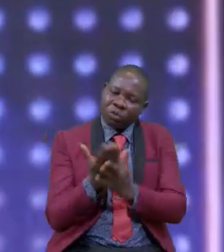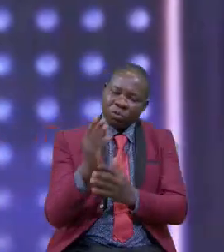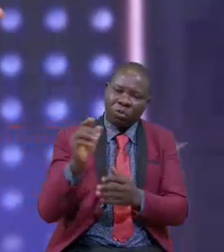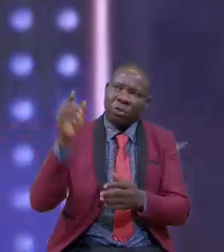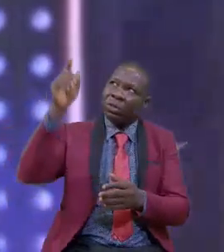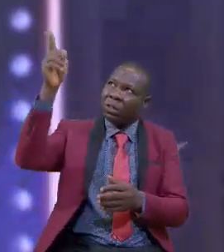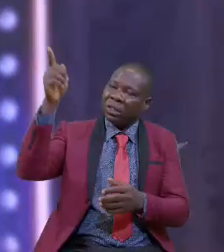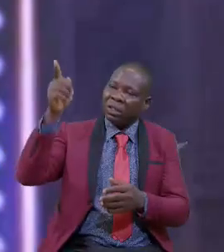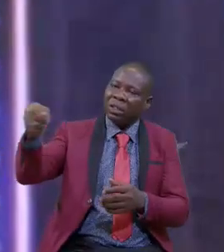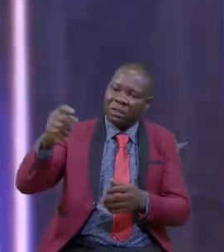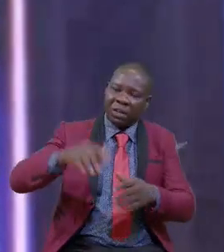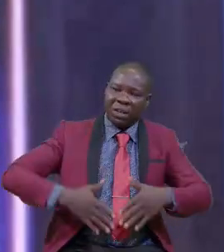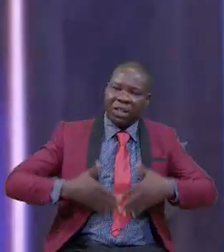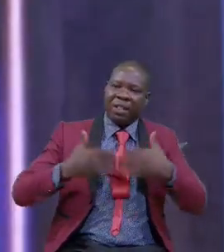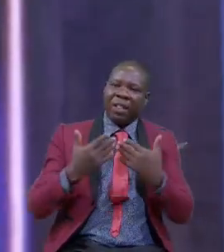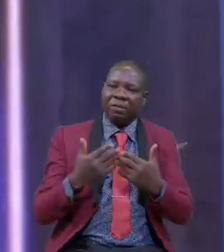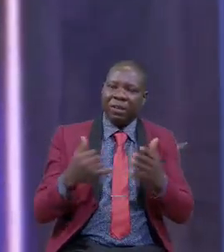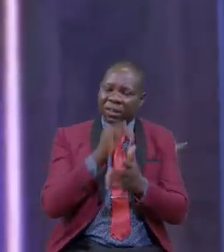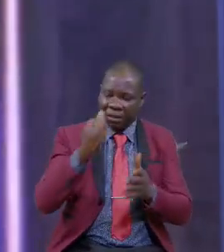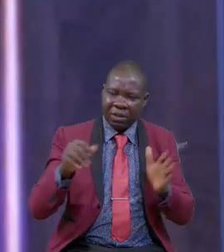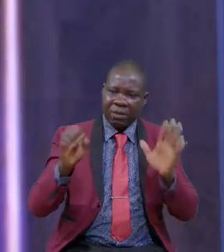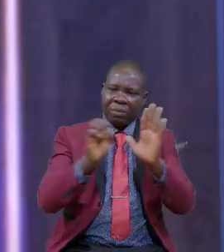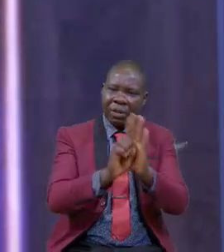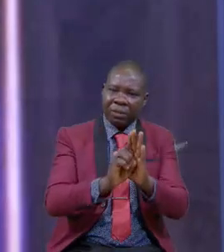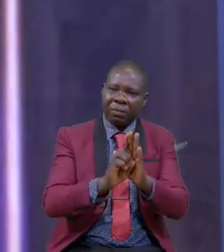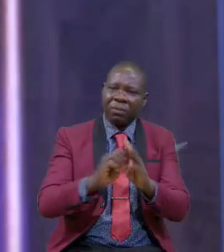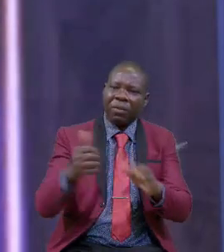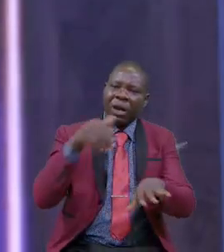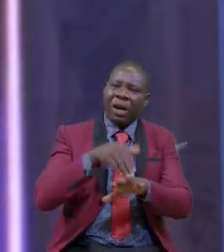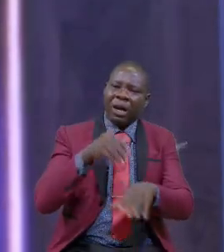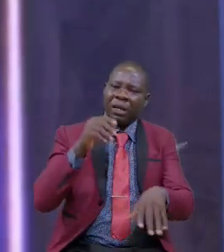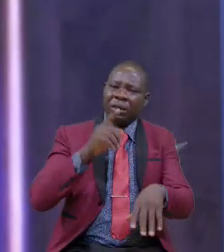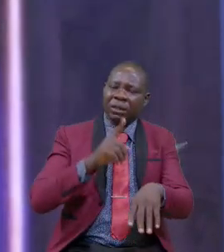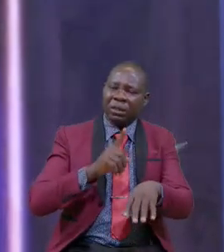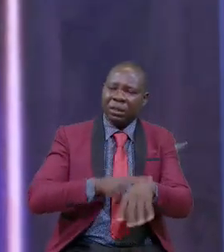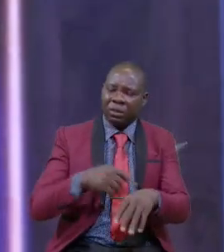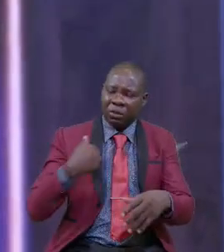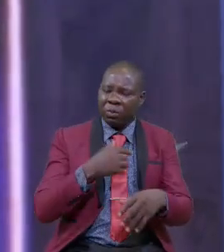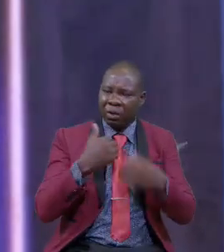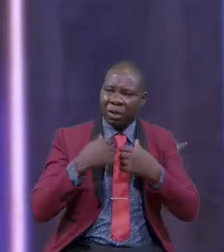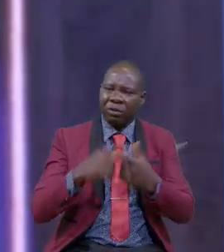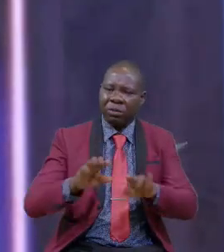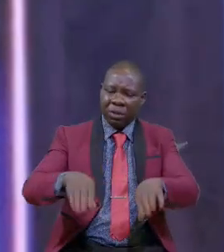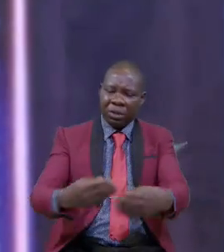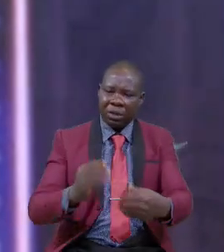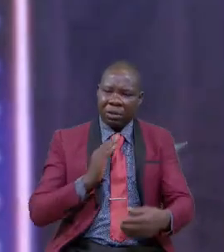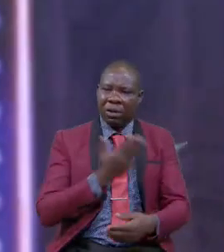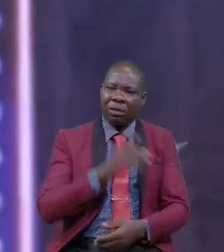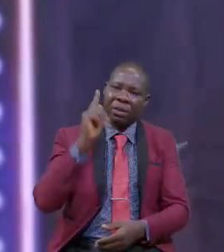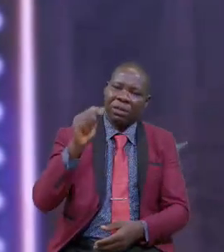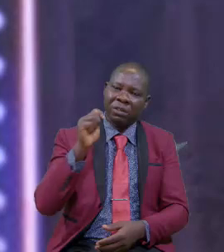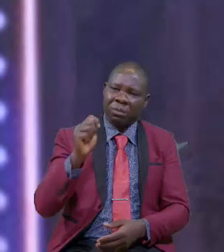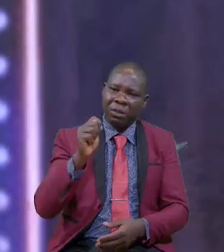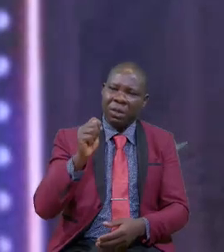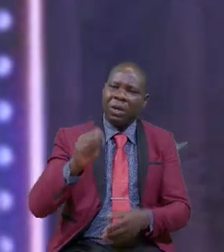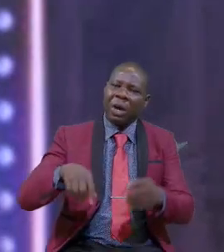when sometimes we have to give our testimonies to, there are times that, you know, a preacher wants to give testimony. The